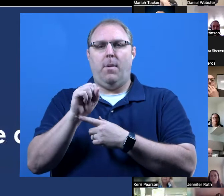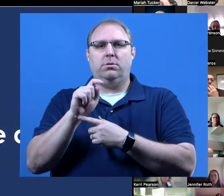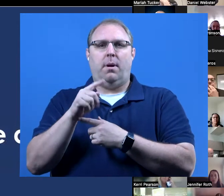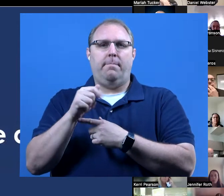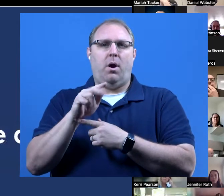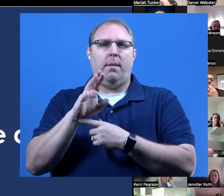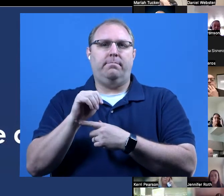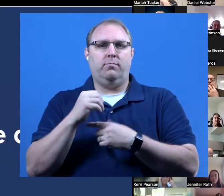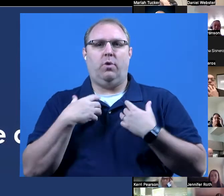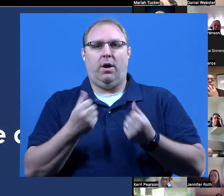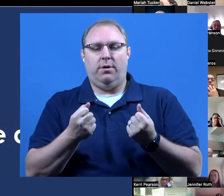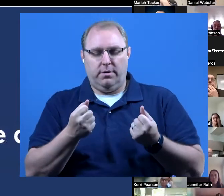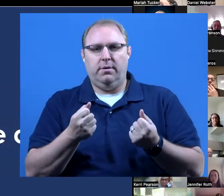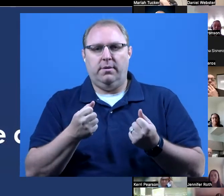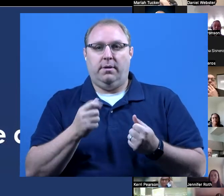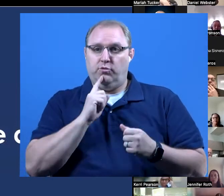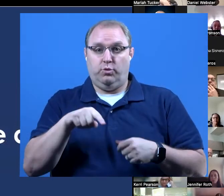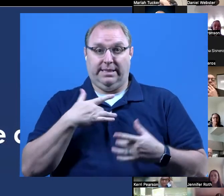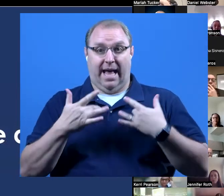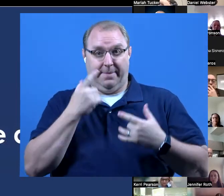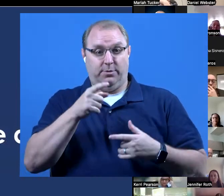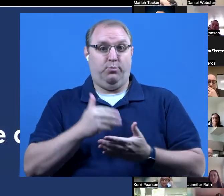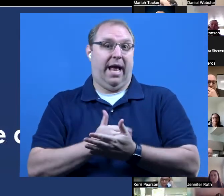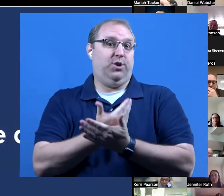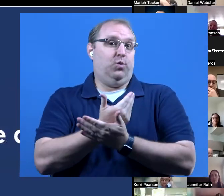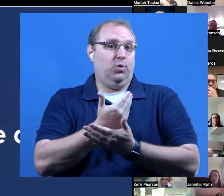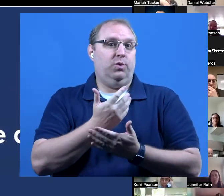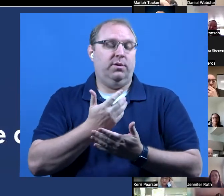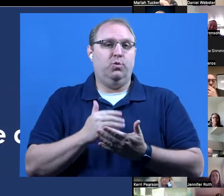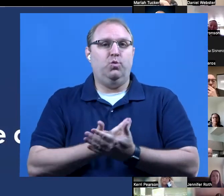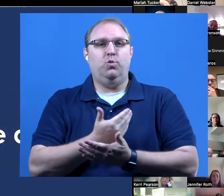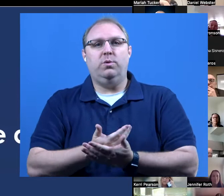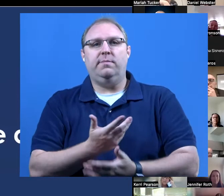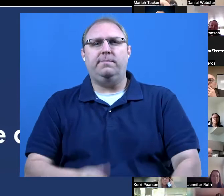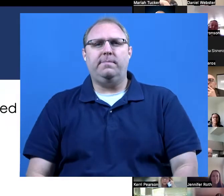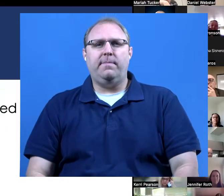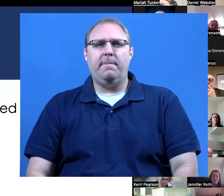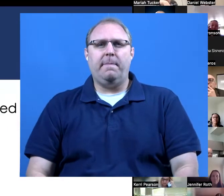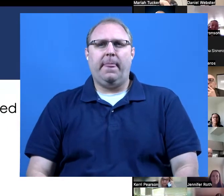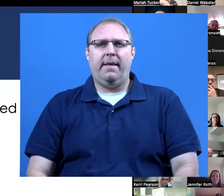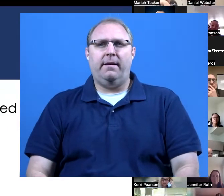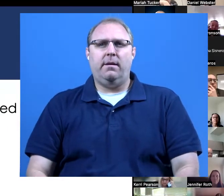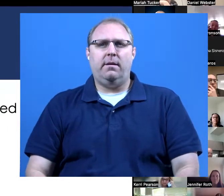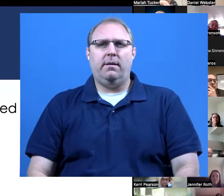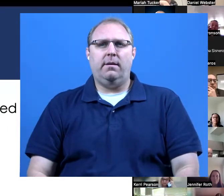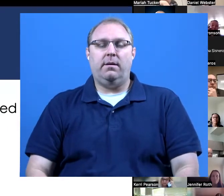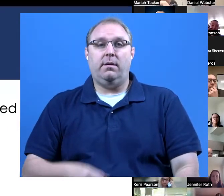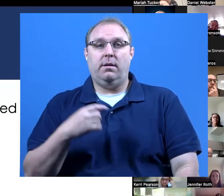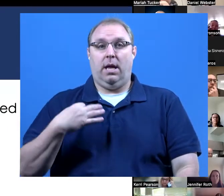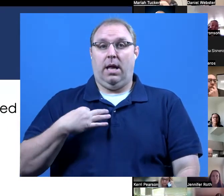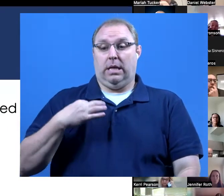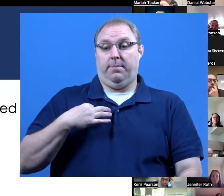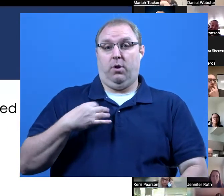Next topic, postpartum recovery leave and parental leave. And you're so excited about both of these. They're brand new, fairly new.